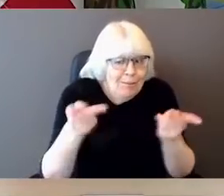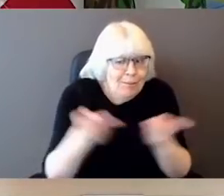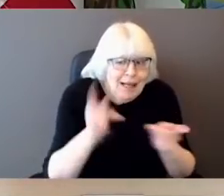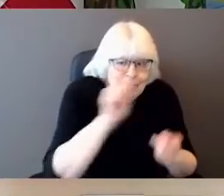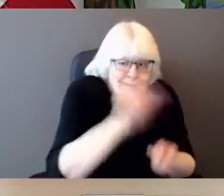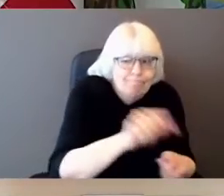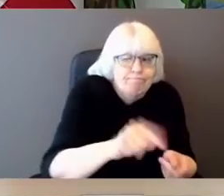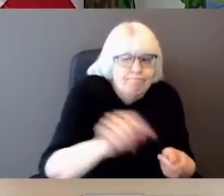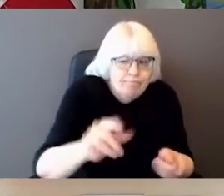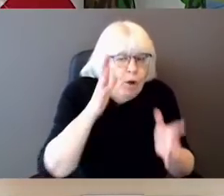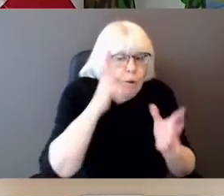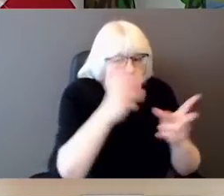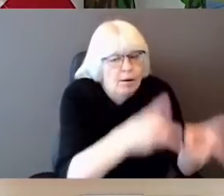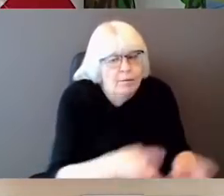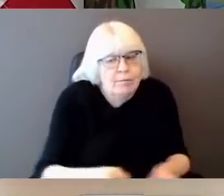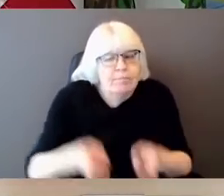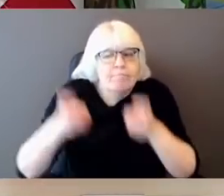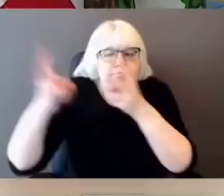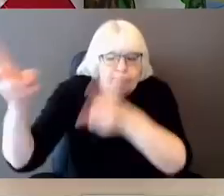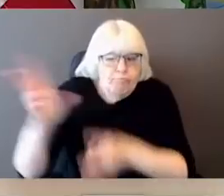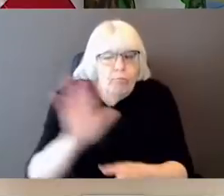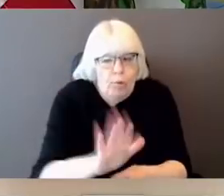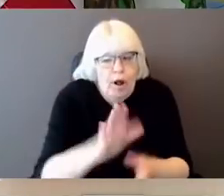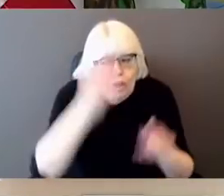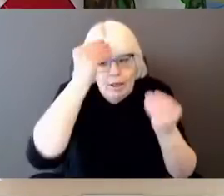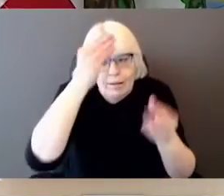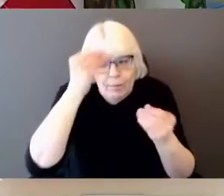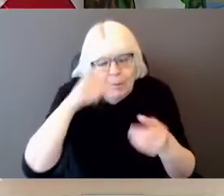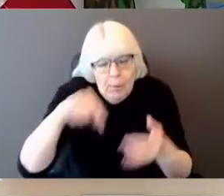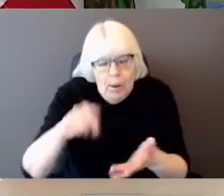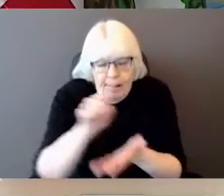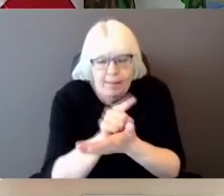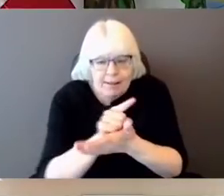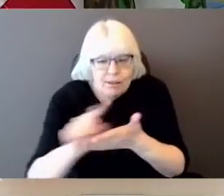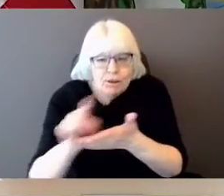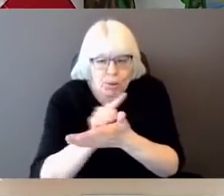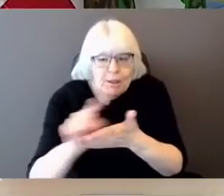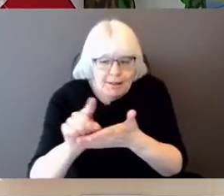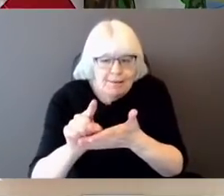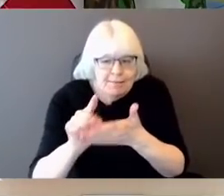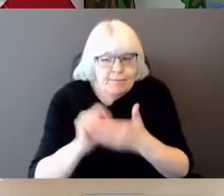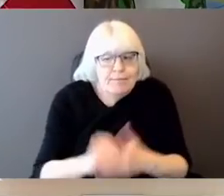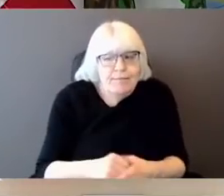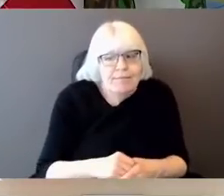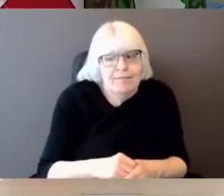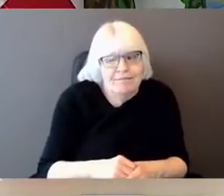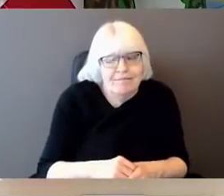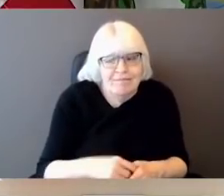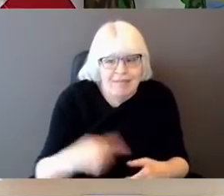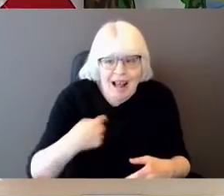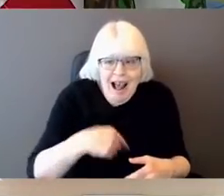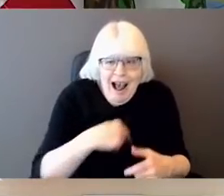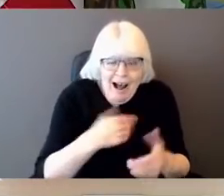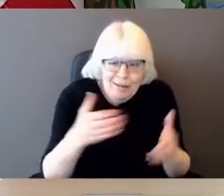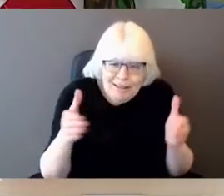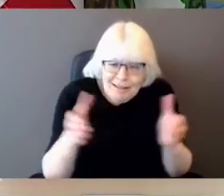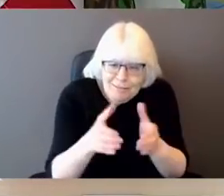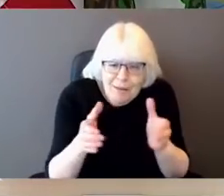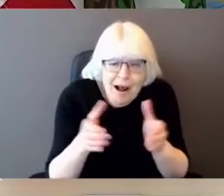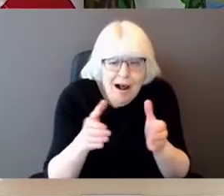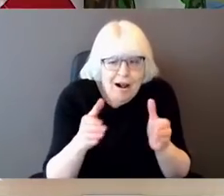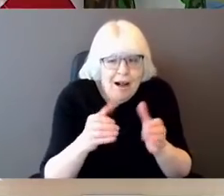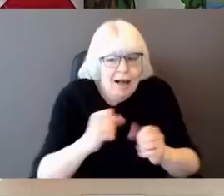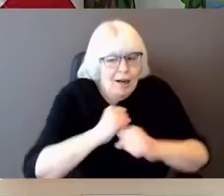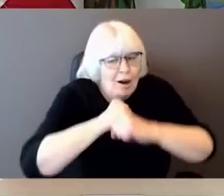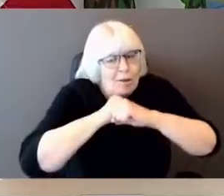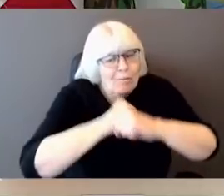this week. Due to our small numbers and the need to protect privacy, COVID-related deaths of long-term care residents will not be shared